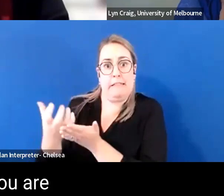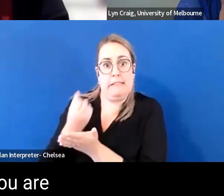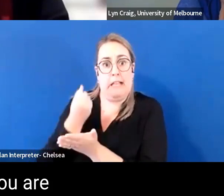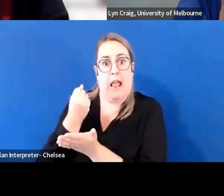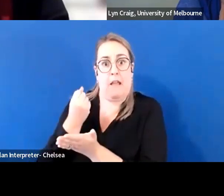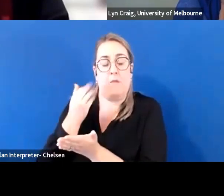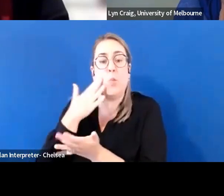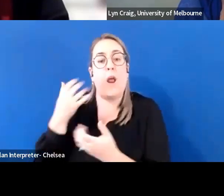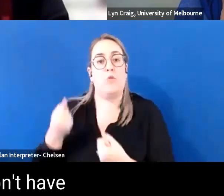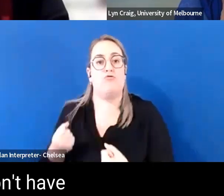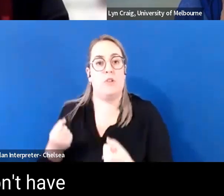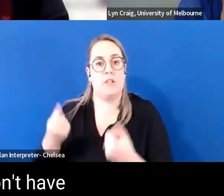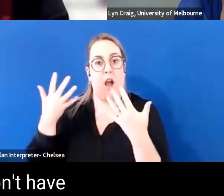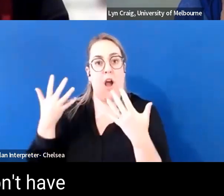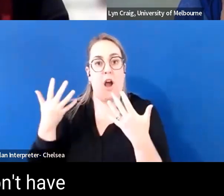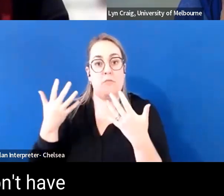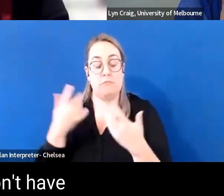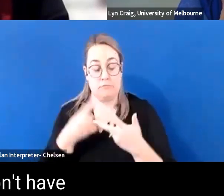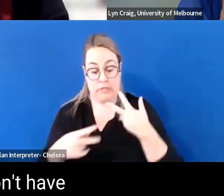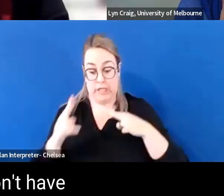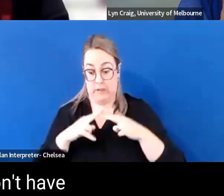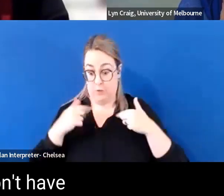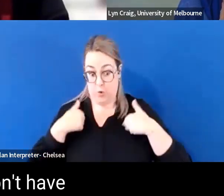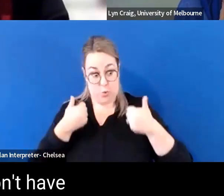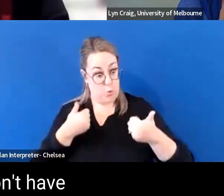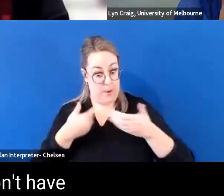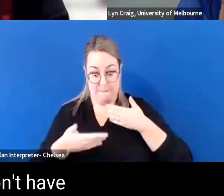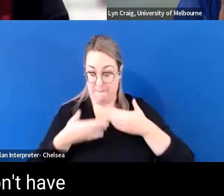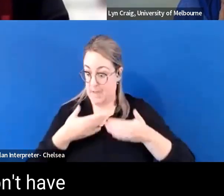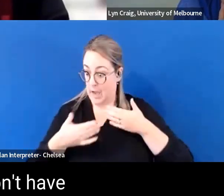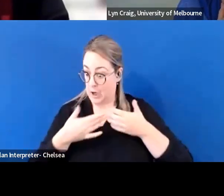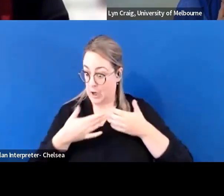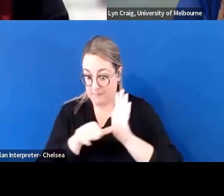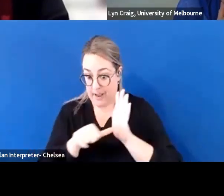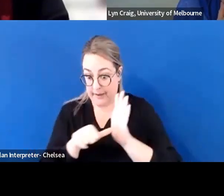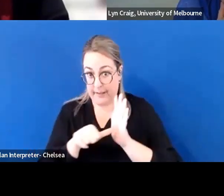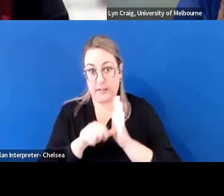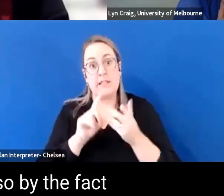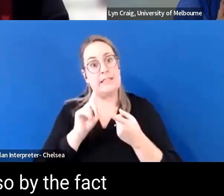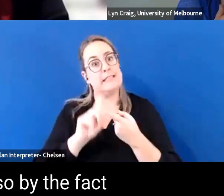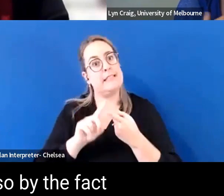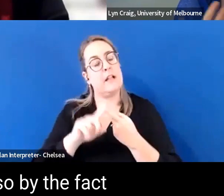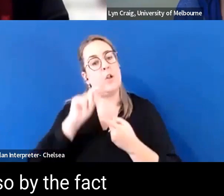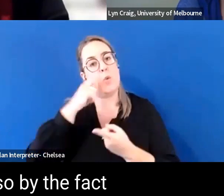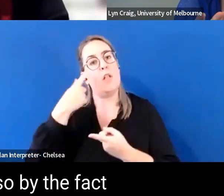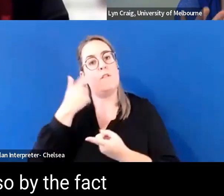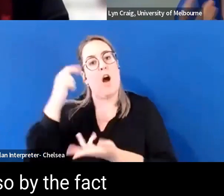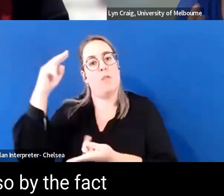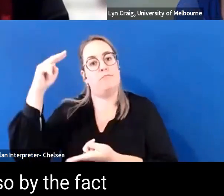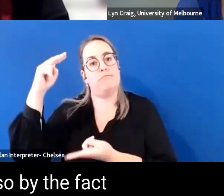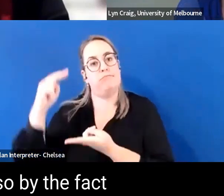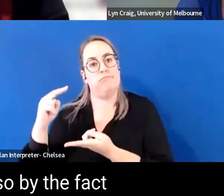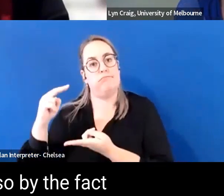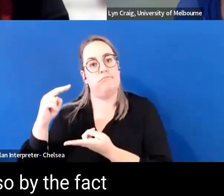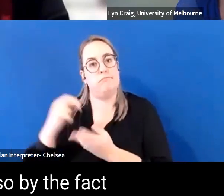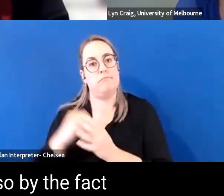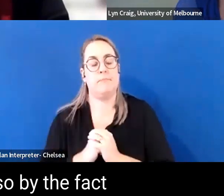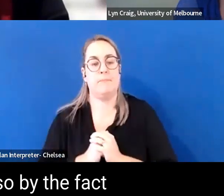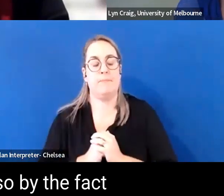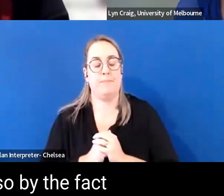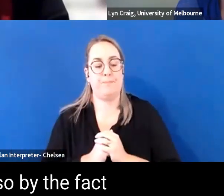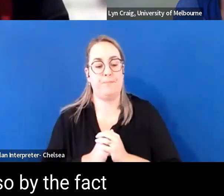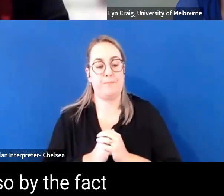manage your finances, you just don't have the capacity to do that. complicated also by the fact that